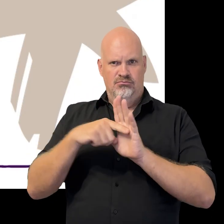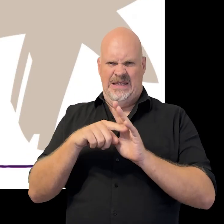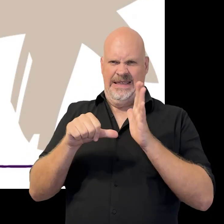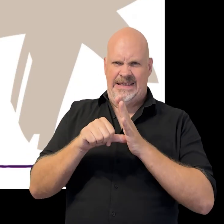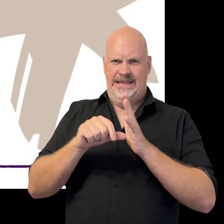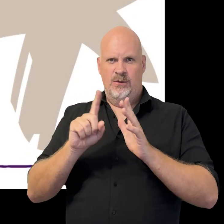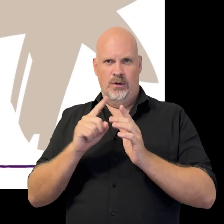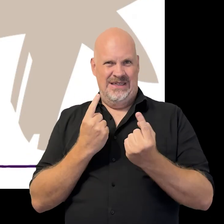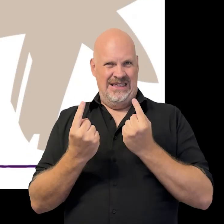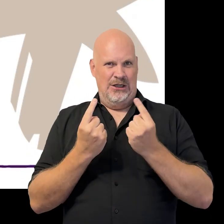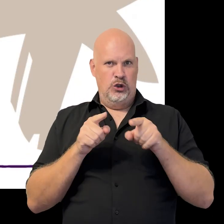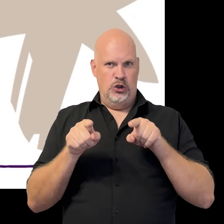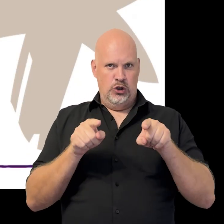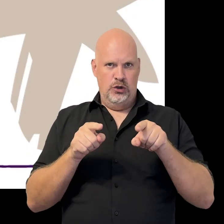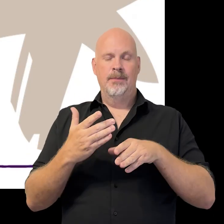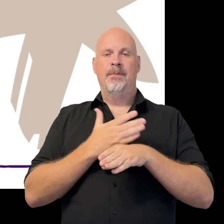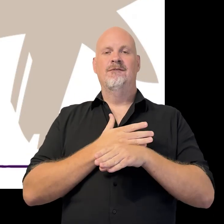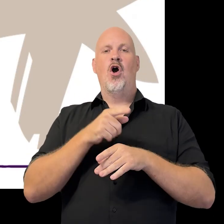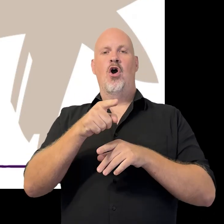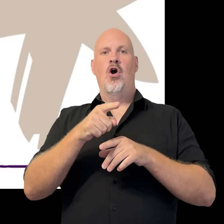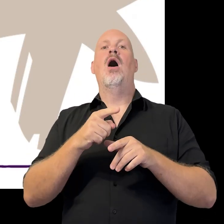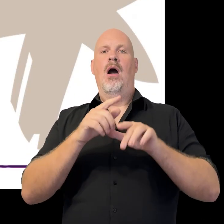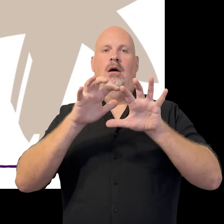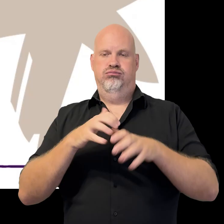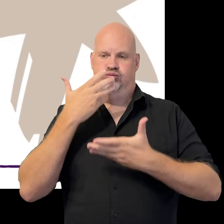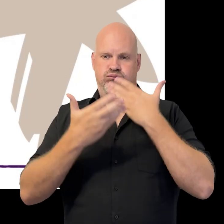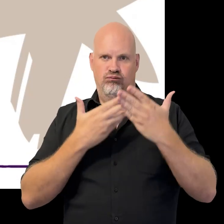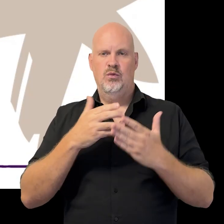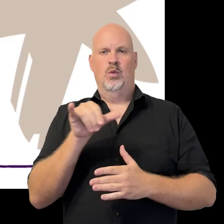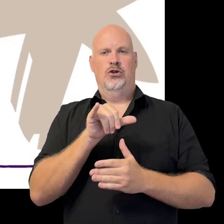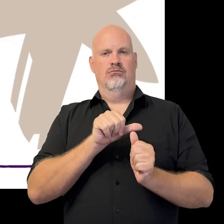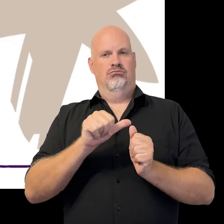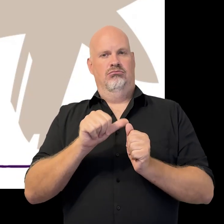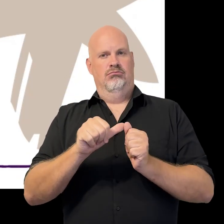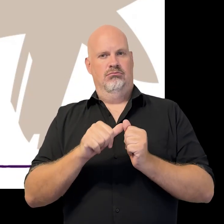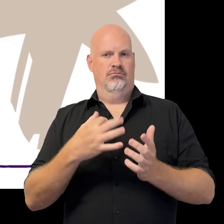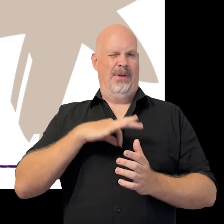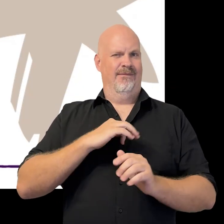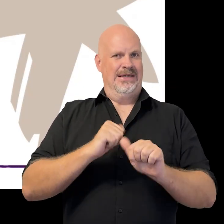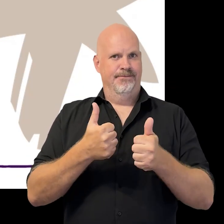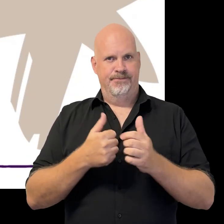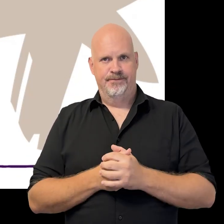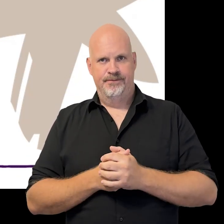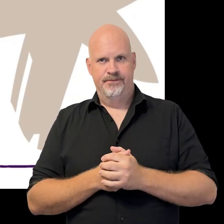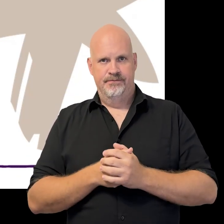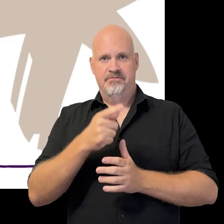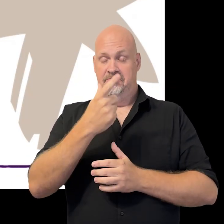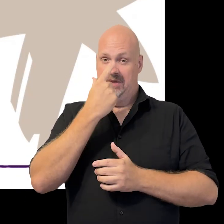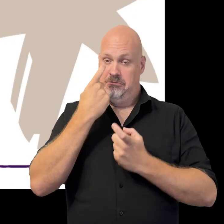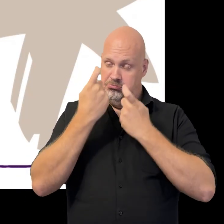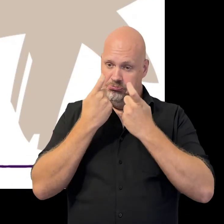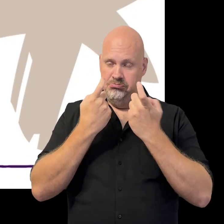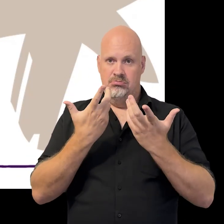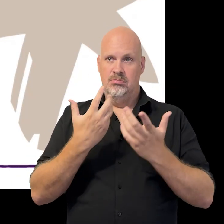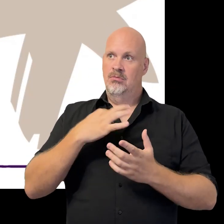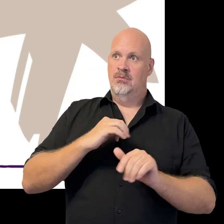the implications of the research to the research organisation?